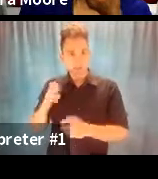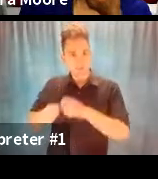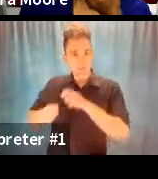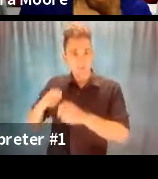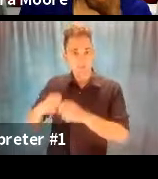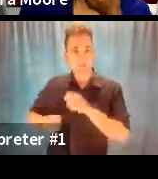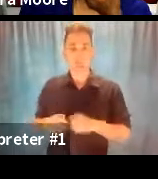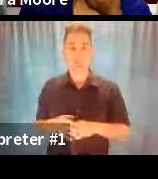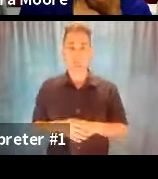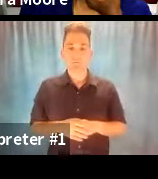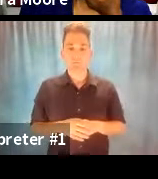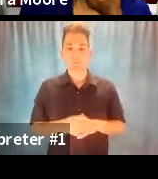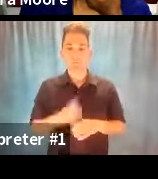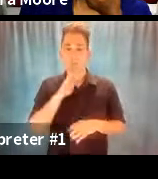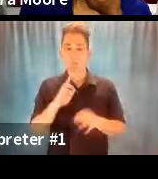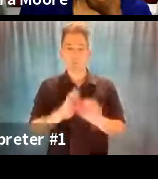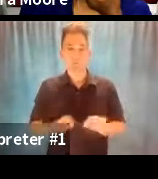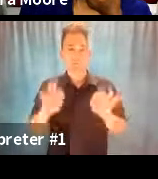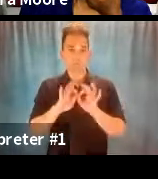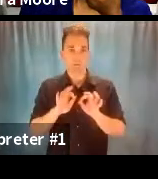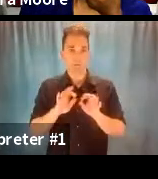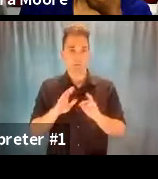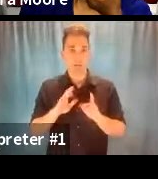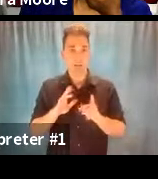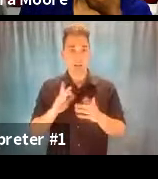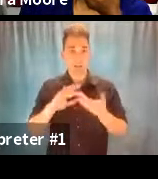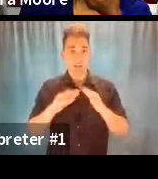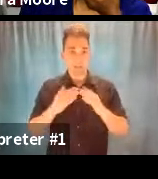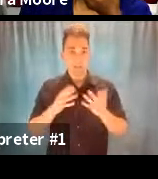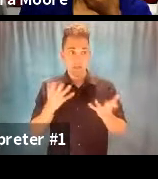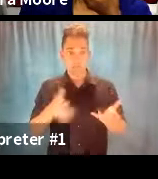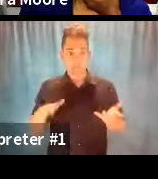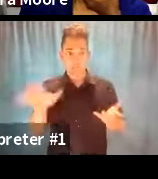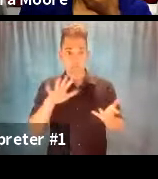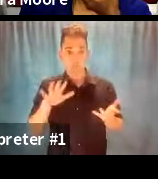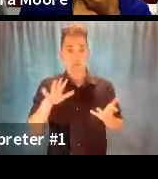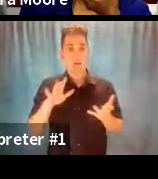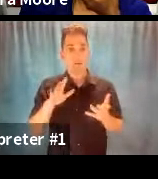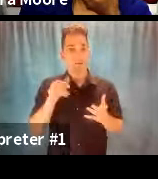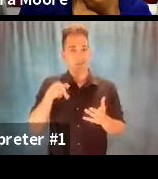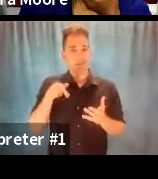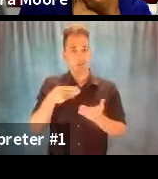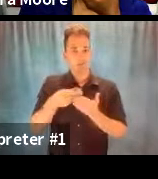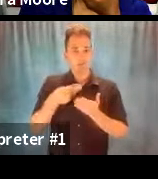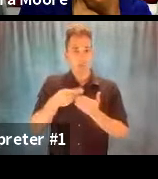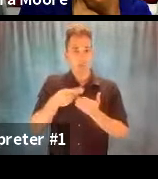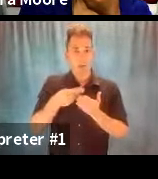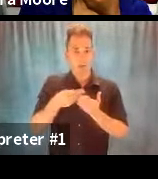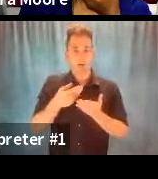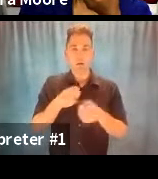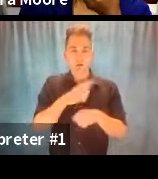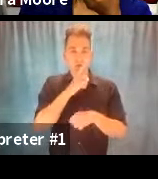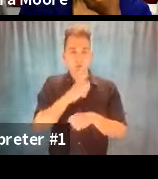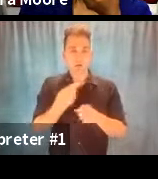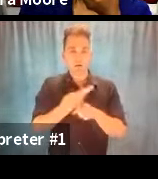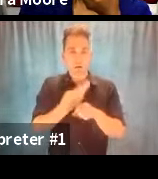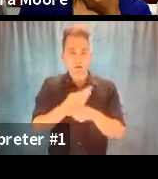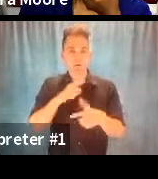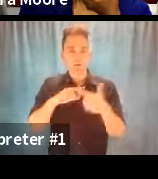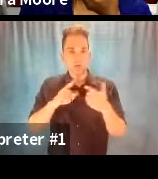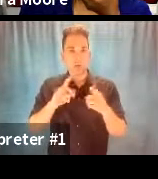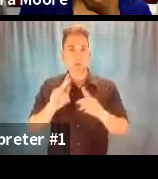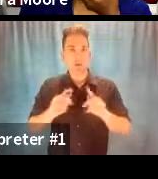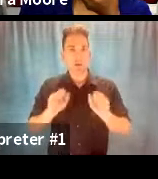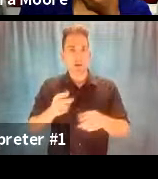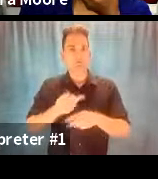is key that as a city, we appropriate this assistance and these funds equitably in order to keep people in their homes, but also support those who are